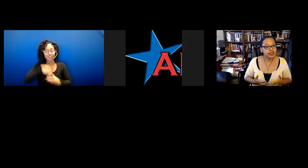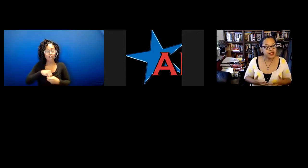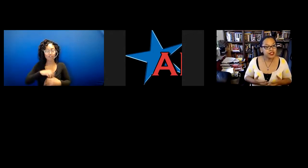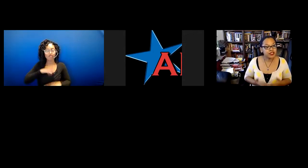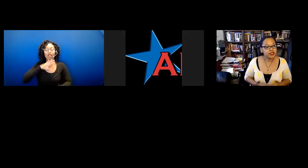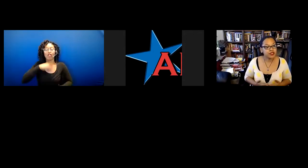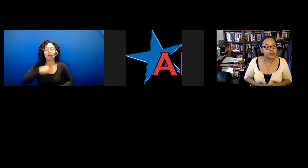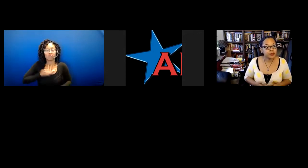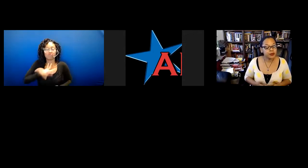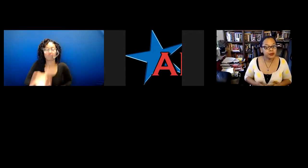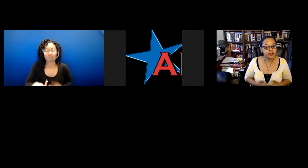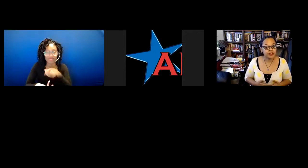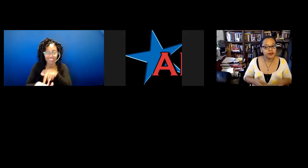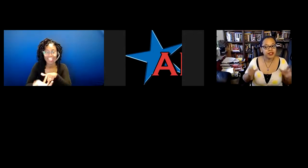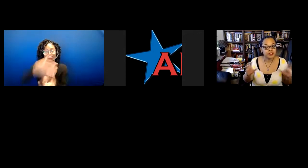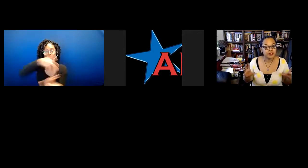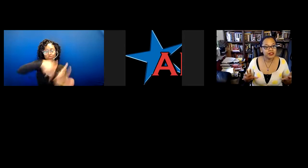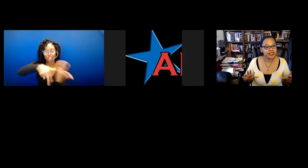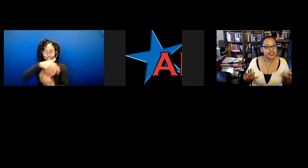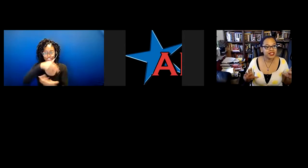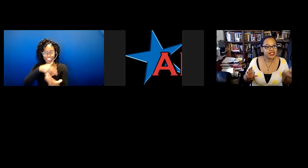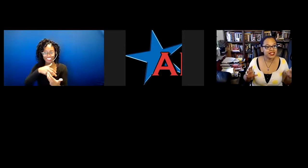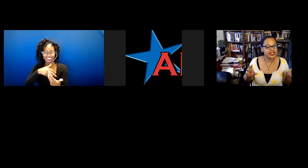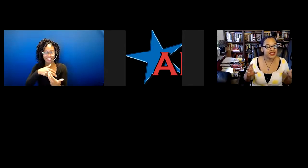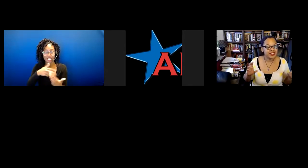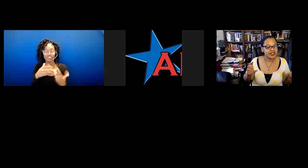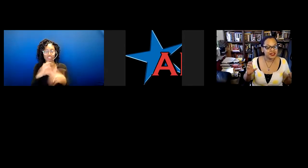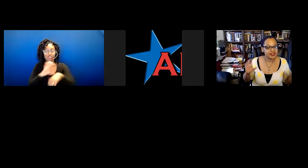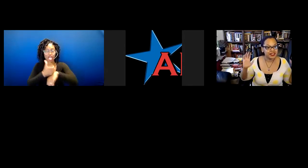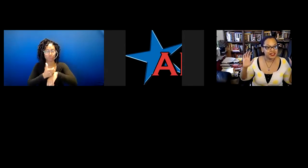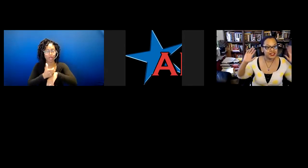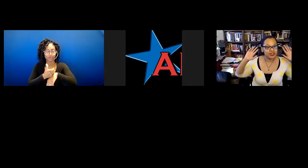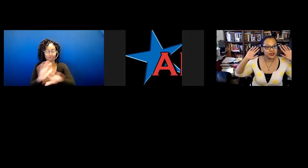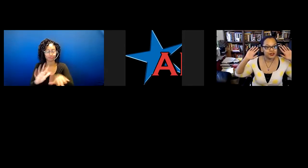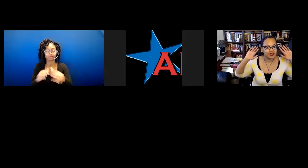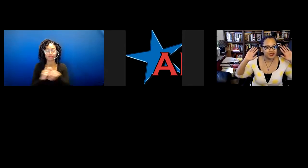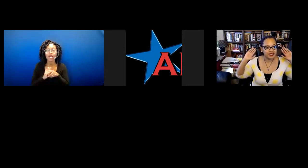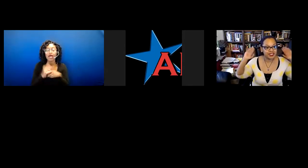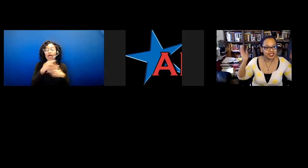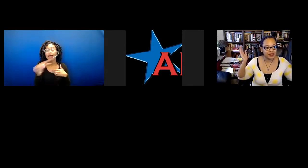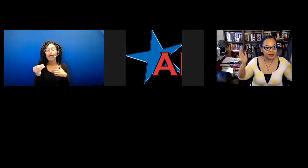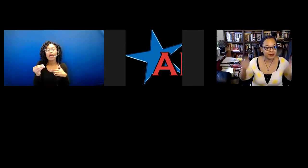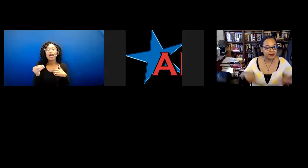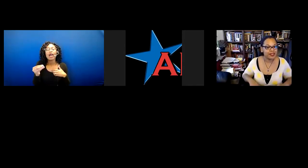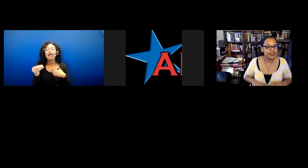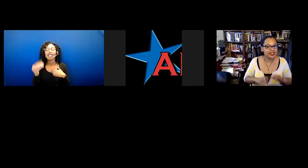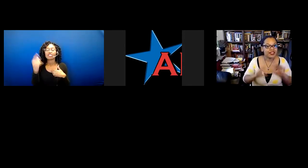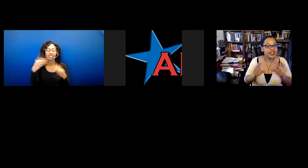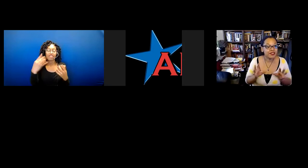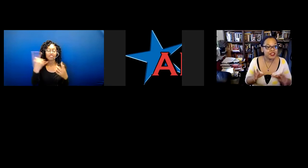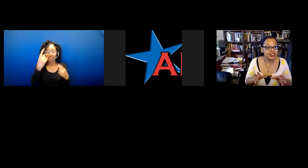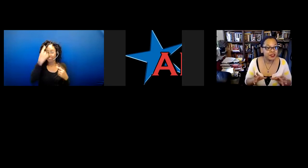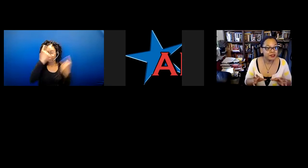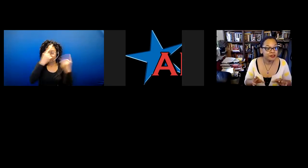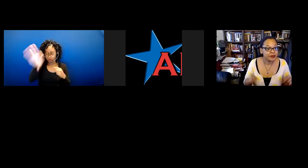Sociology of knowledge is also super important. I'm going to give folks like a sort of a thing to think about. Think